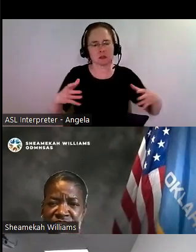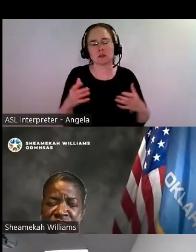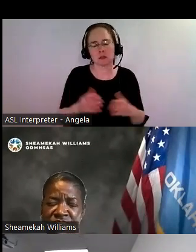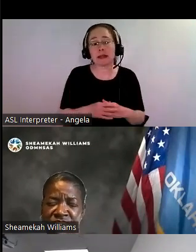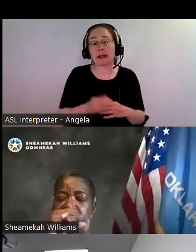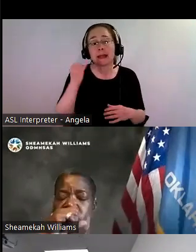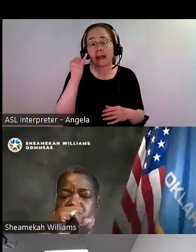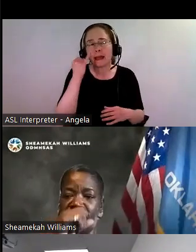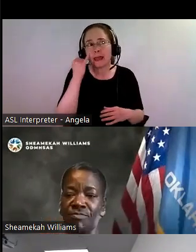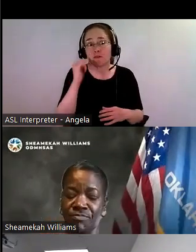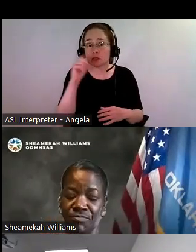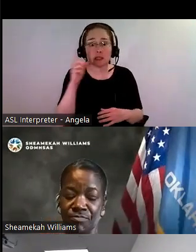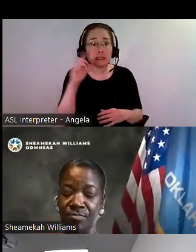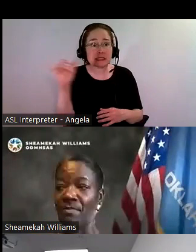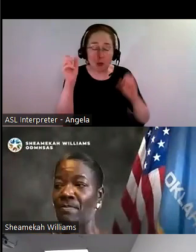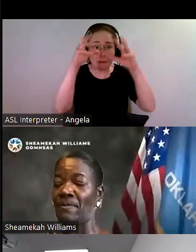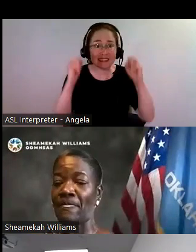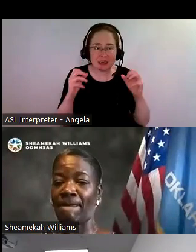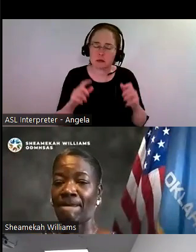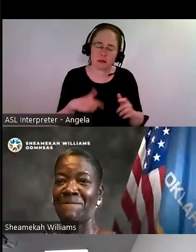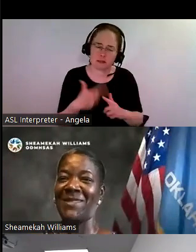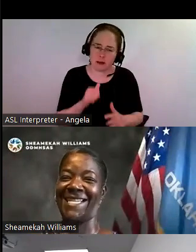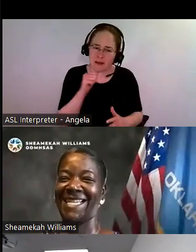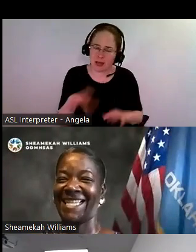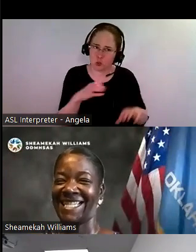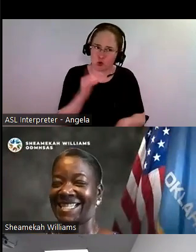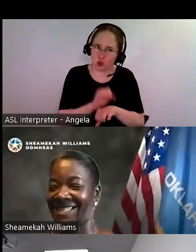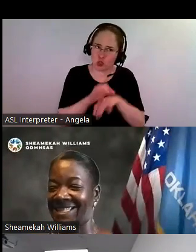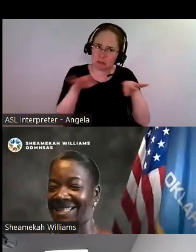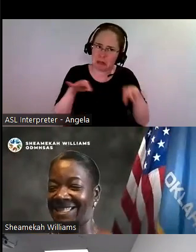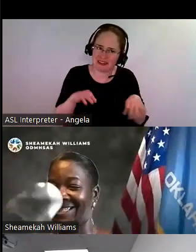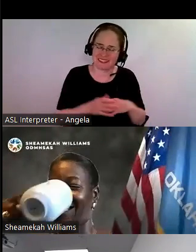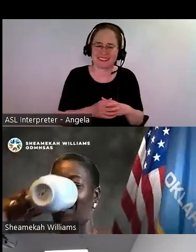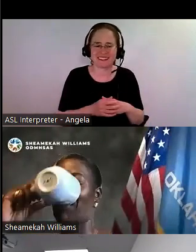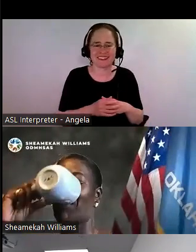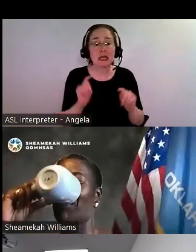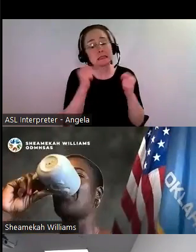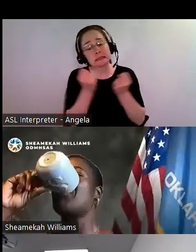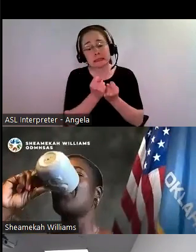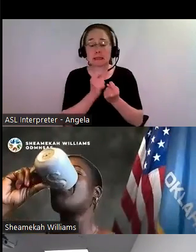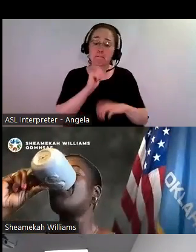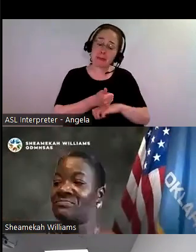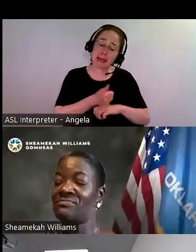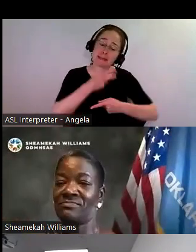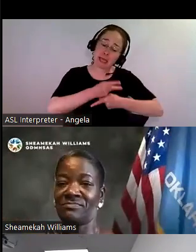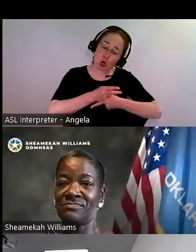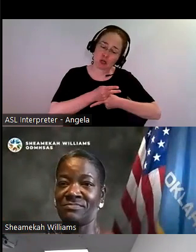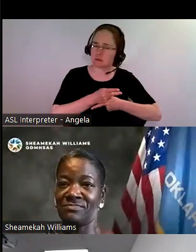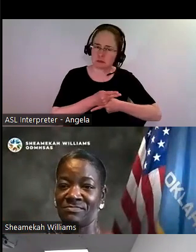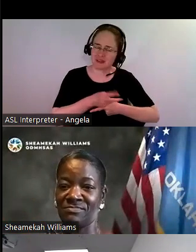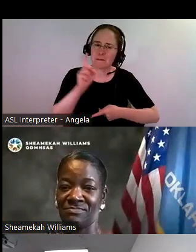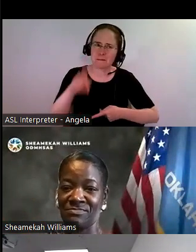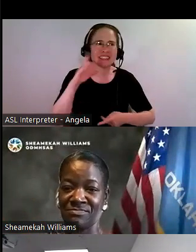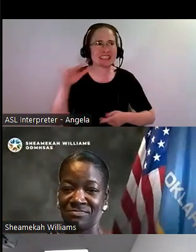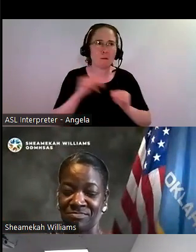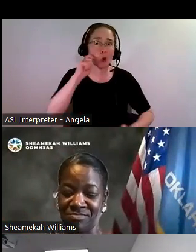it doesn't sound amazing, then I'm not doing it justice because when I'm just talking about team-based care, it's got to be cooler sounding